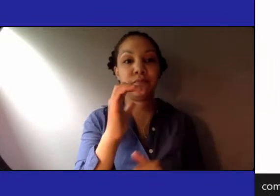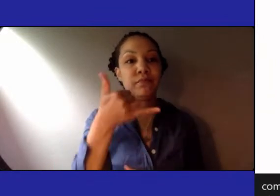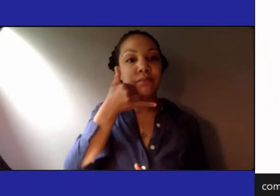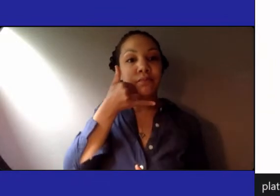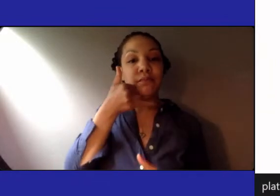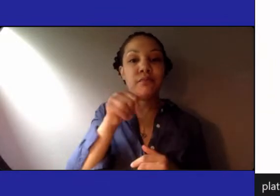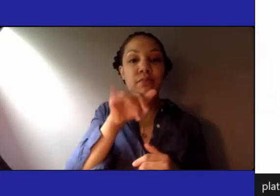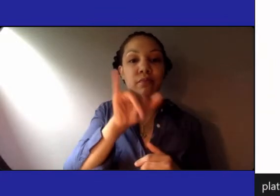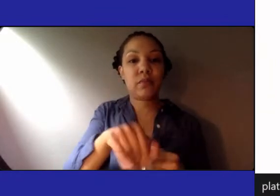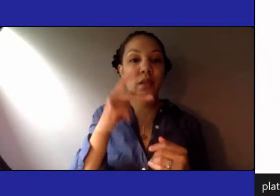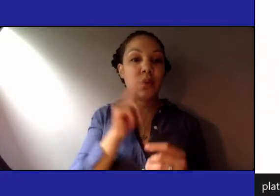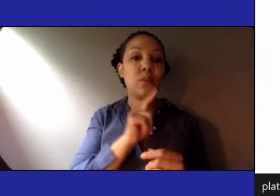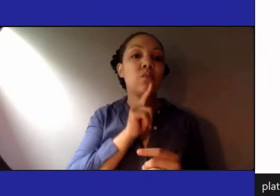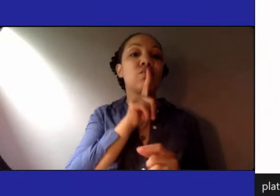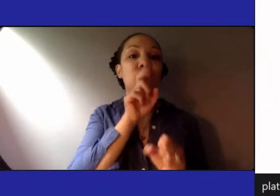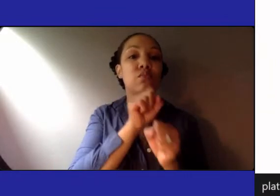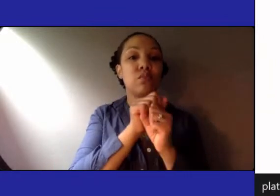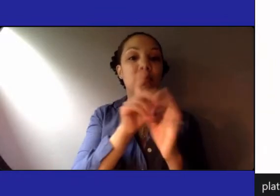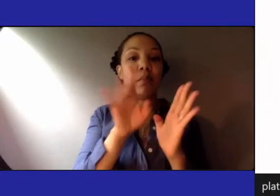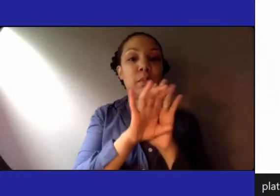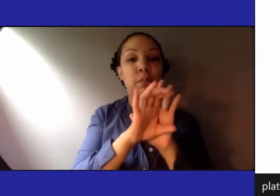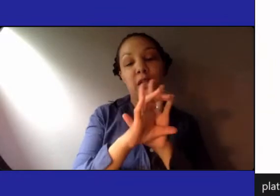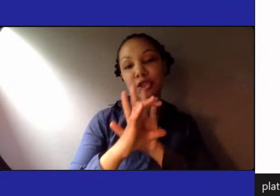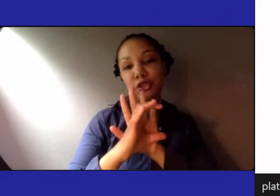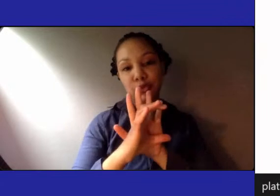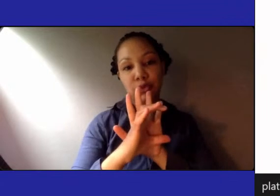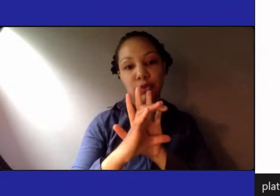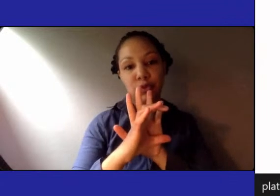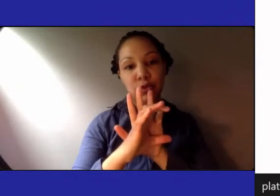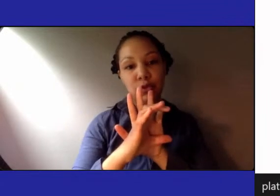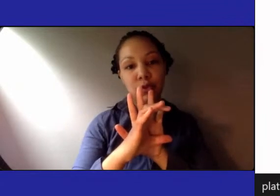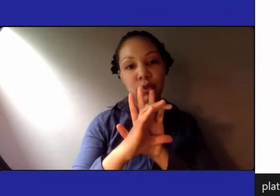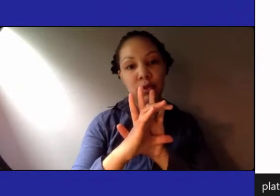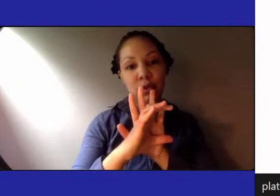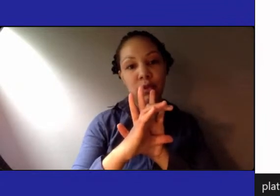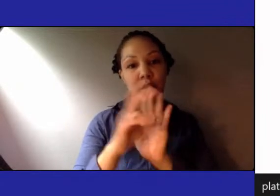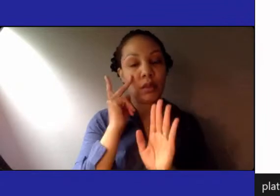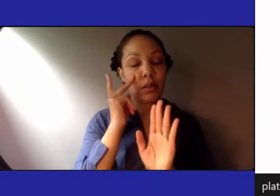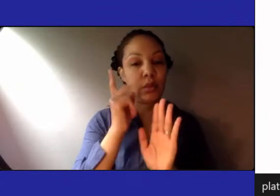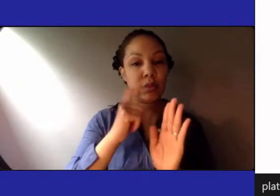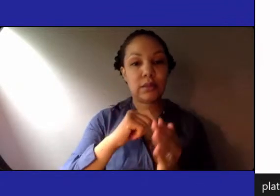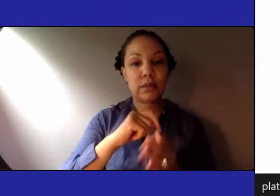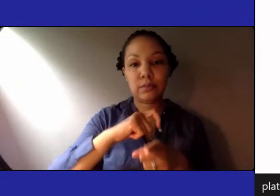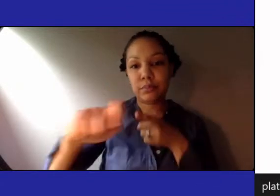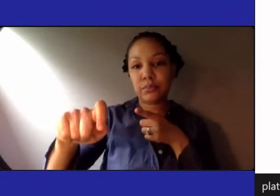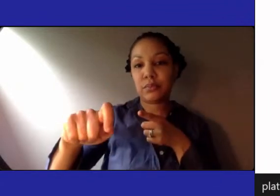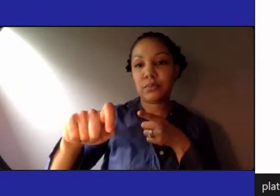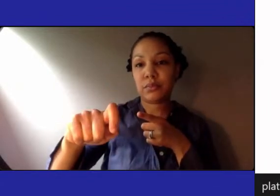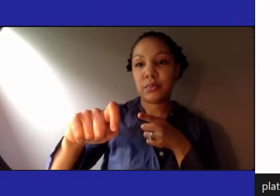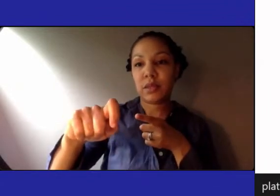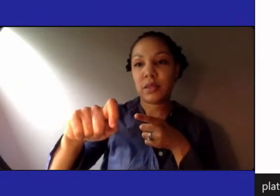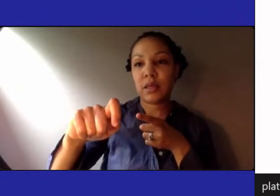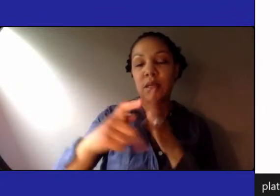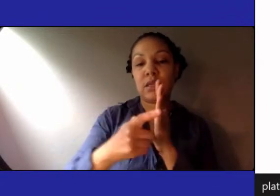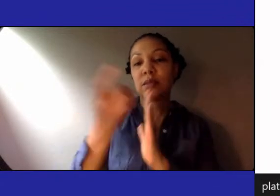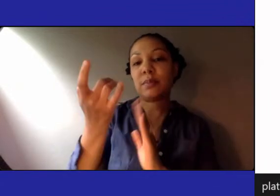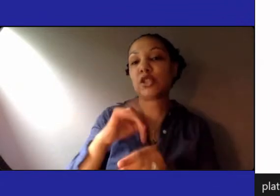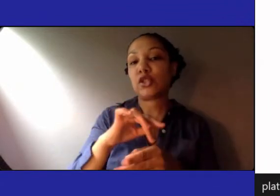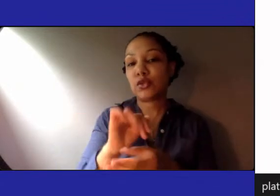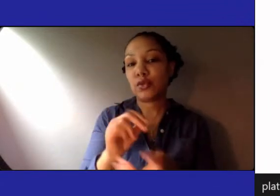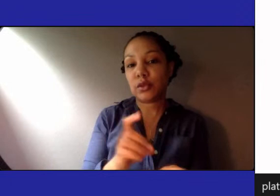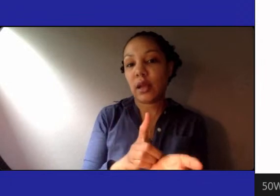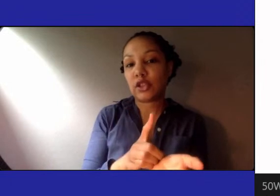a real-time notification to a subspecialty provider that, hey, there's a stroke patient that might benefit